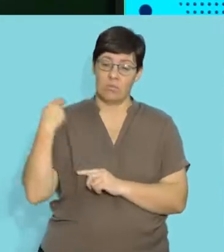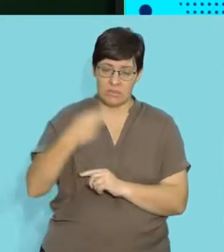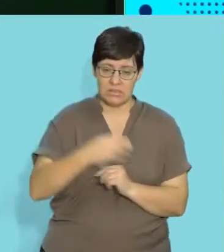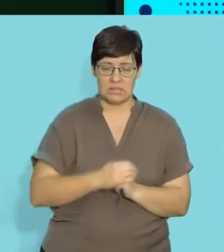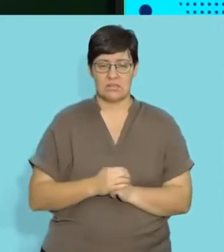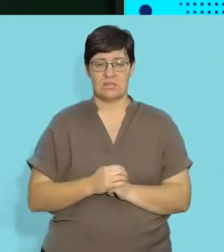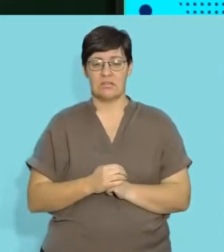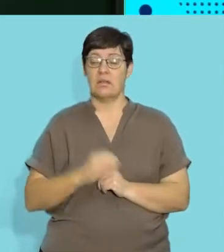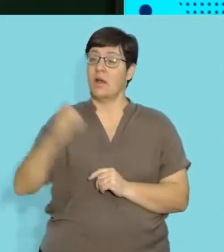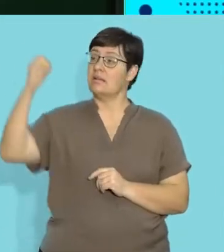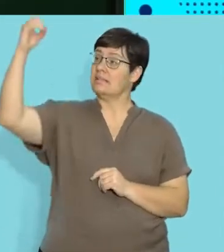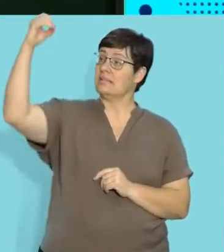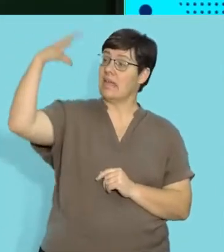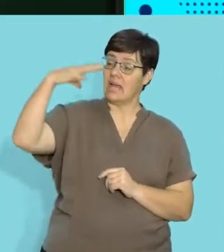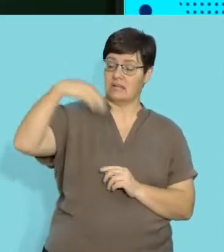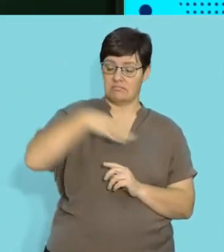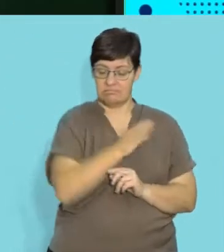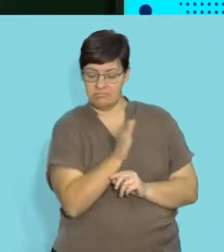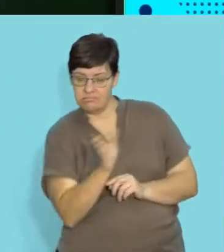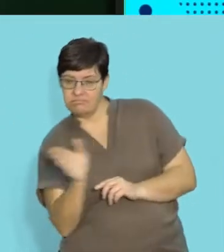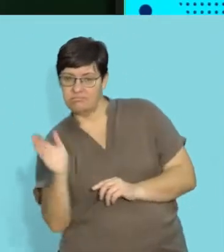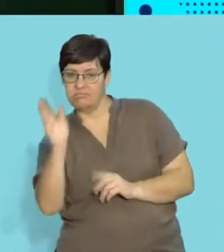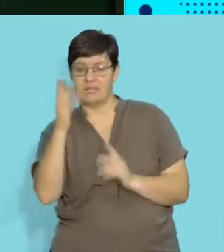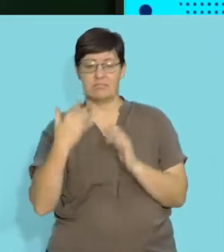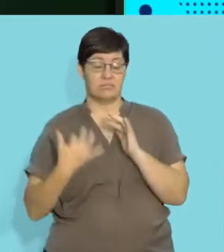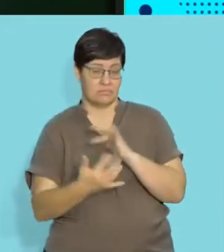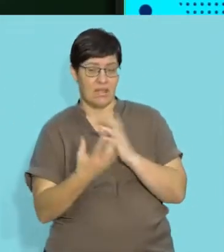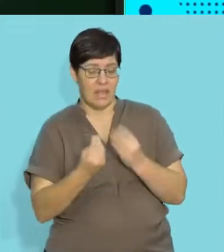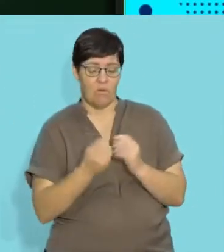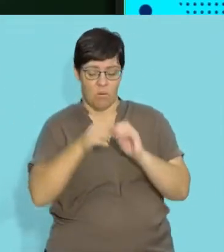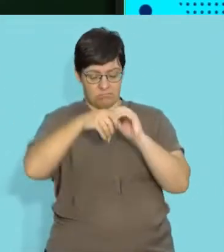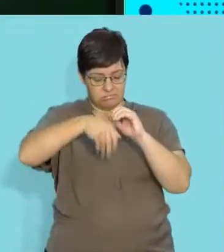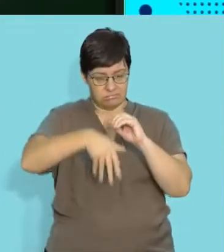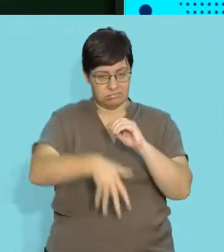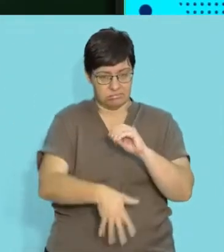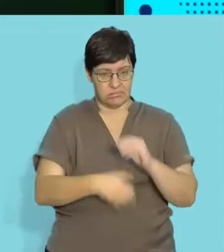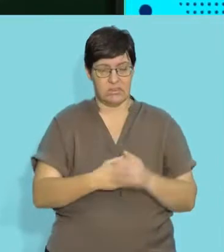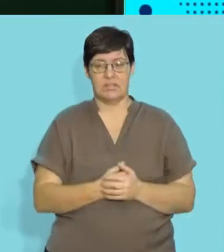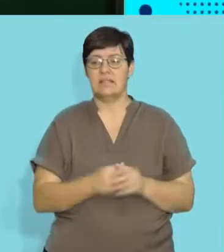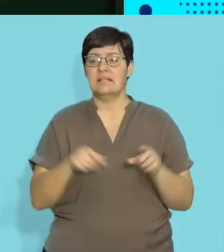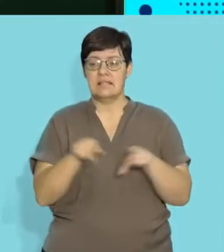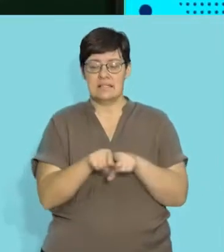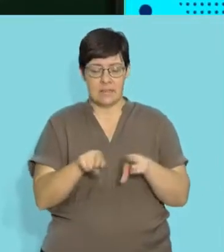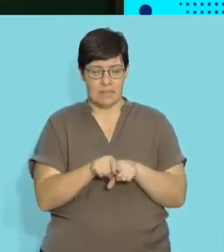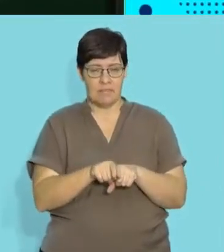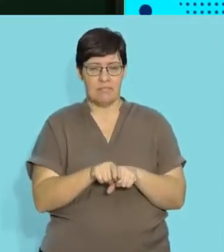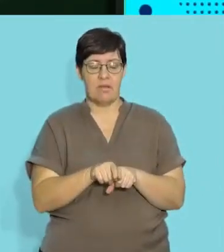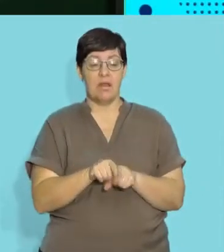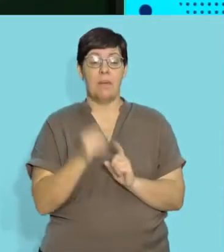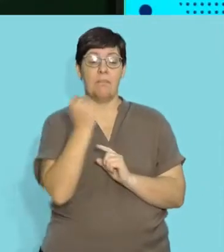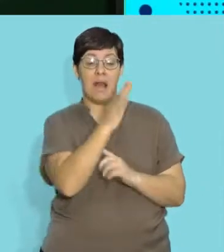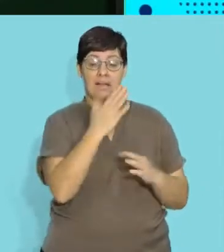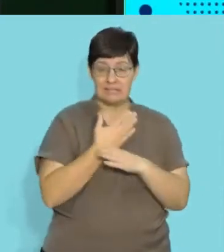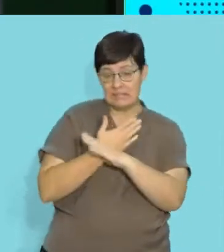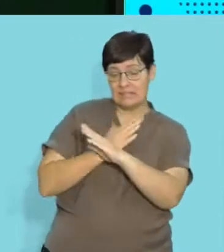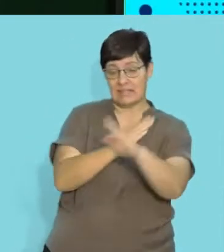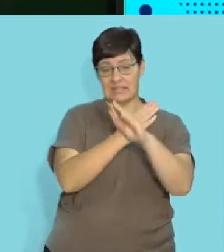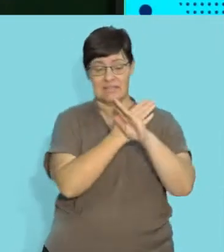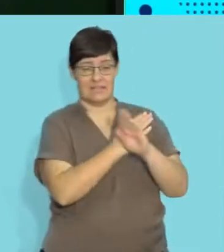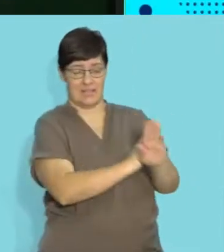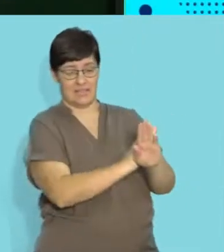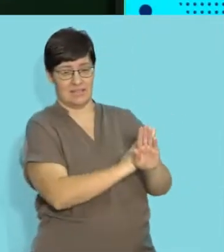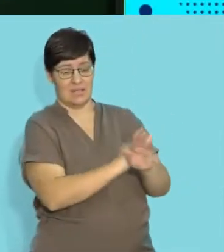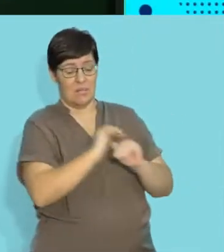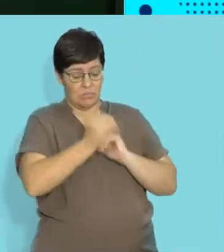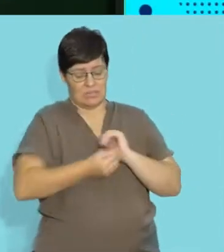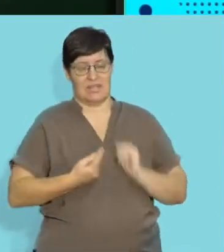hormones, movement of plants towards different stimuli, which is called tropism, as well as the defense mechanisms that